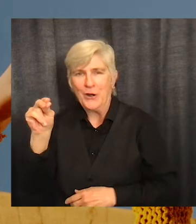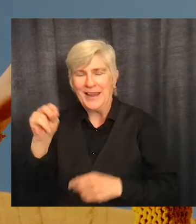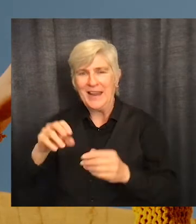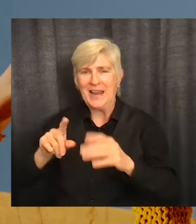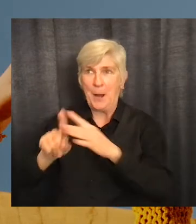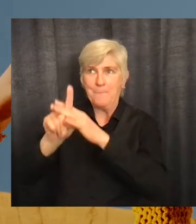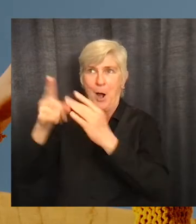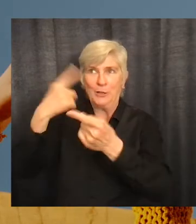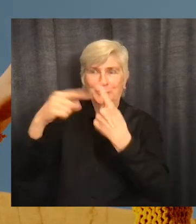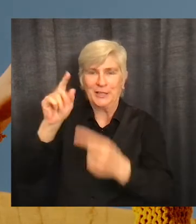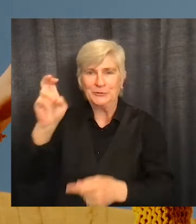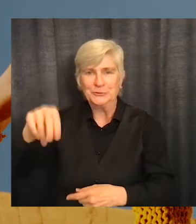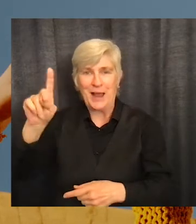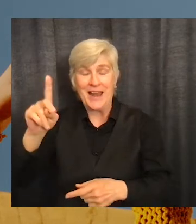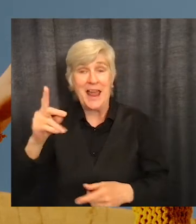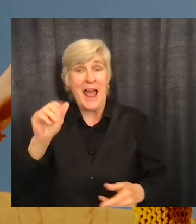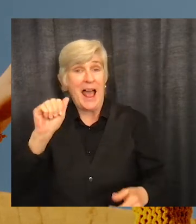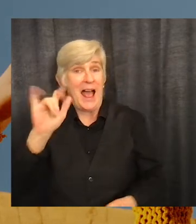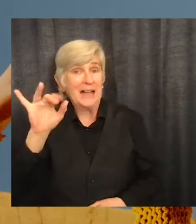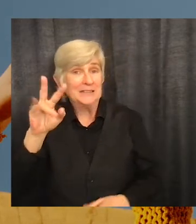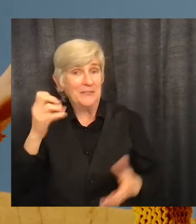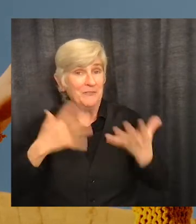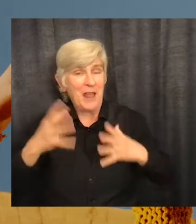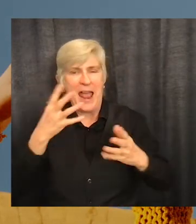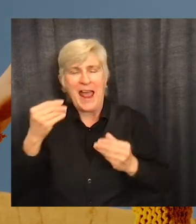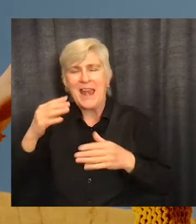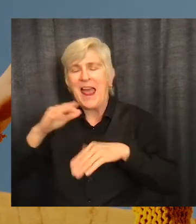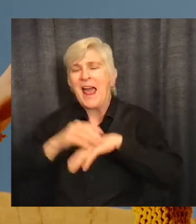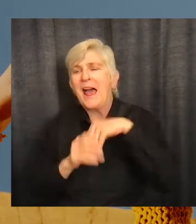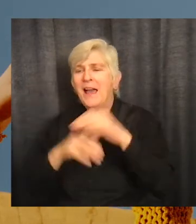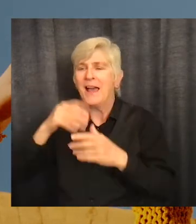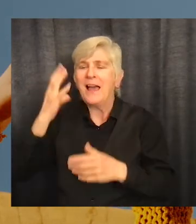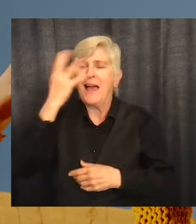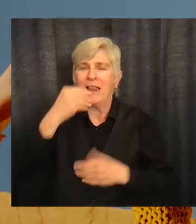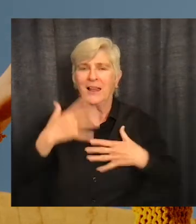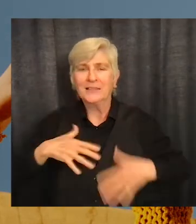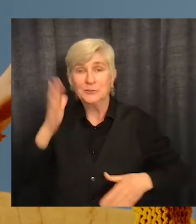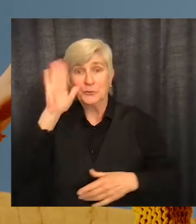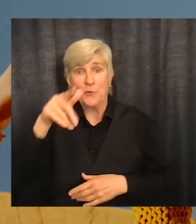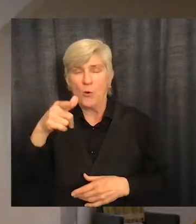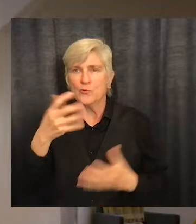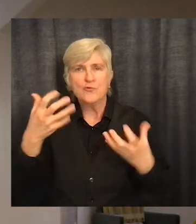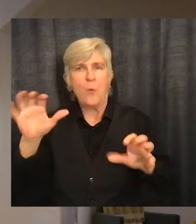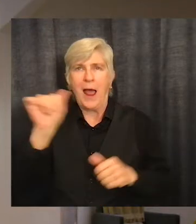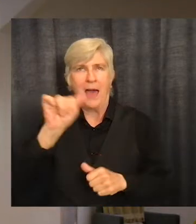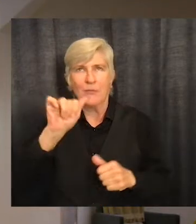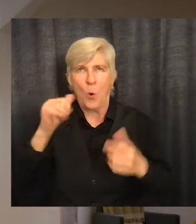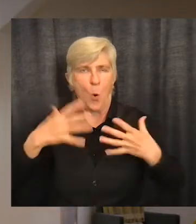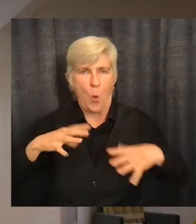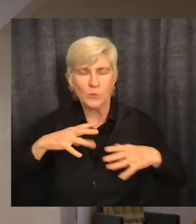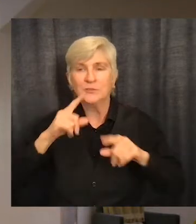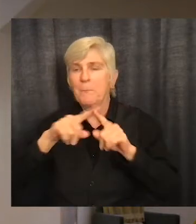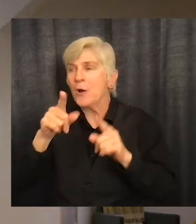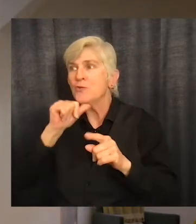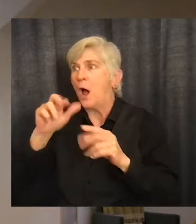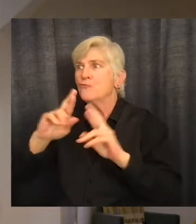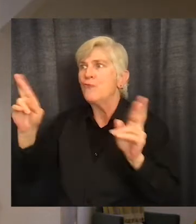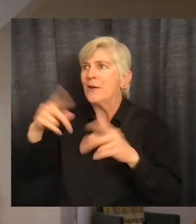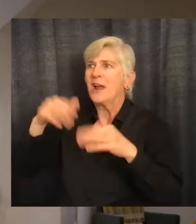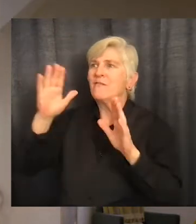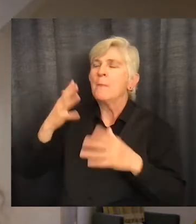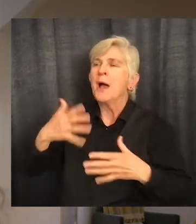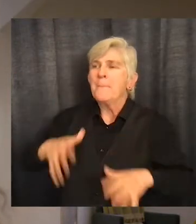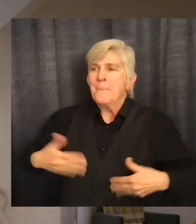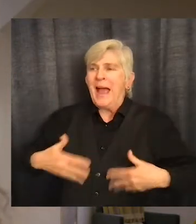30 emerging trends. It's a blend of activewear and elegance. You know that look when you're kind of over athleisure wear, but